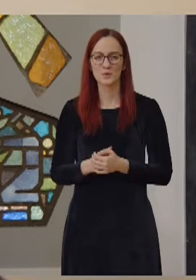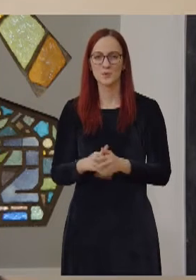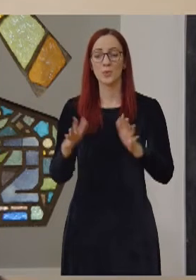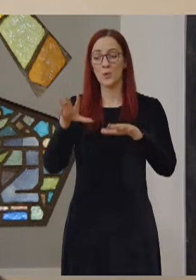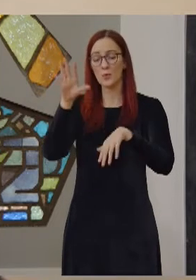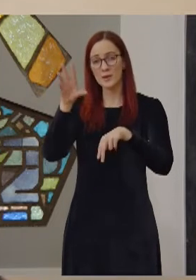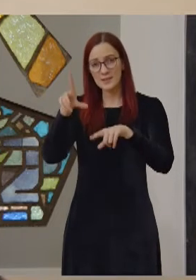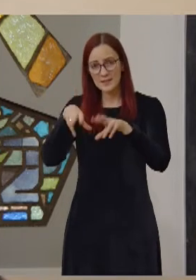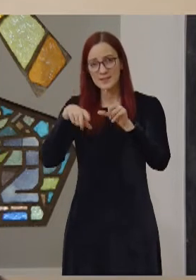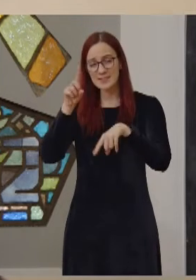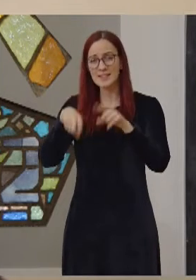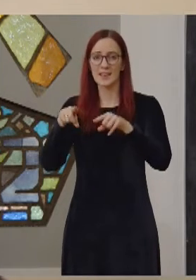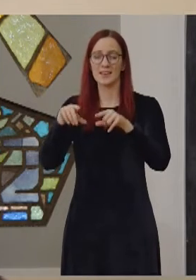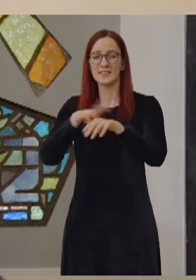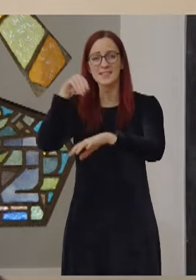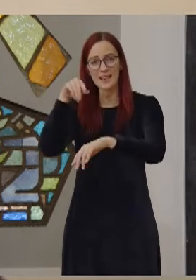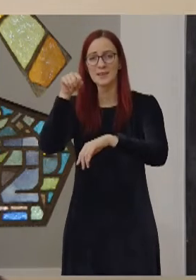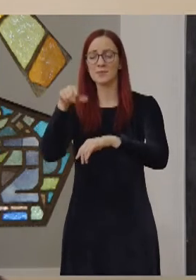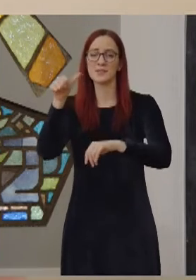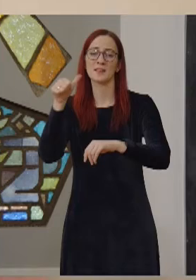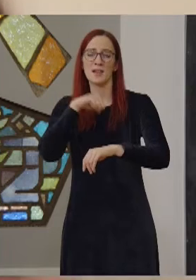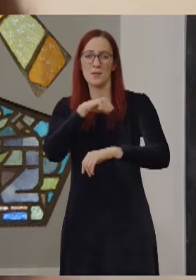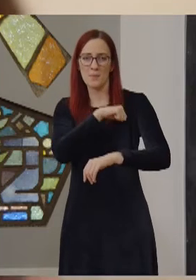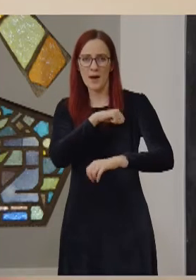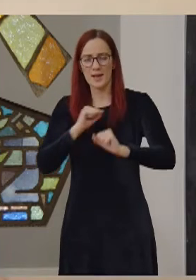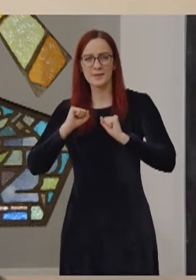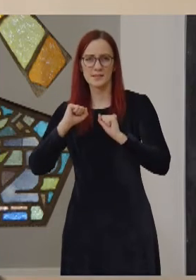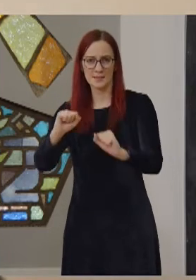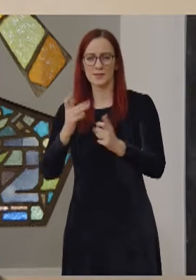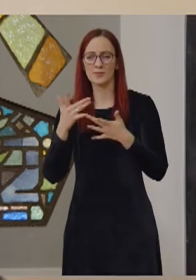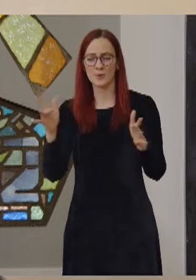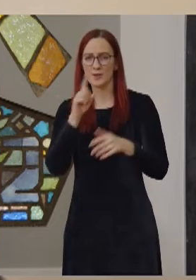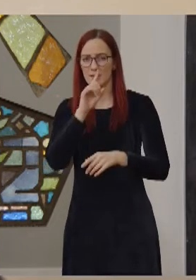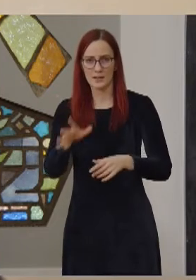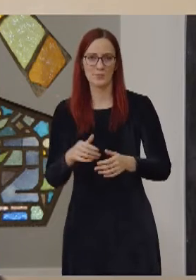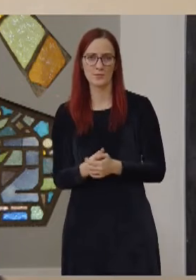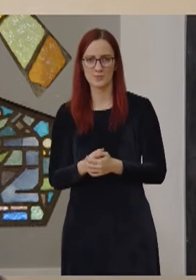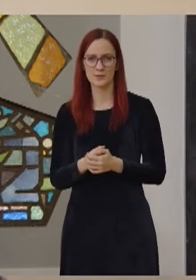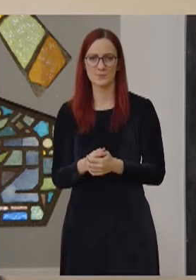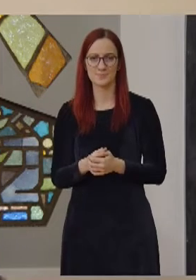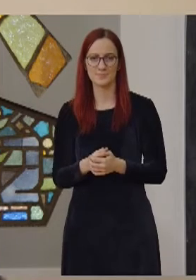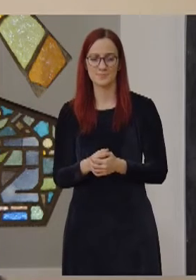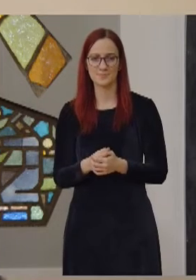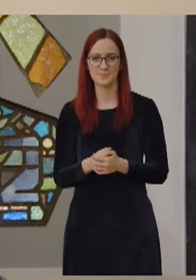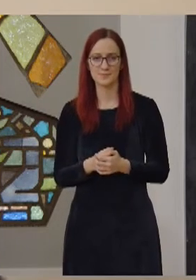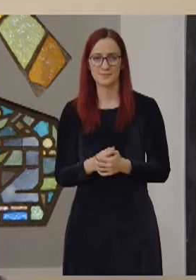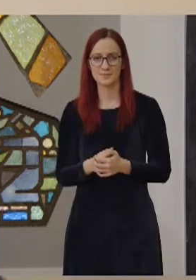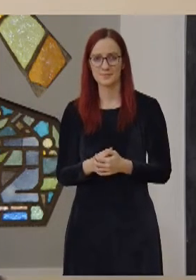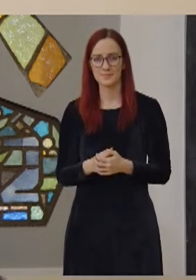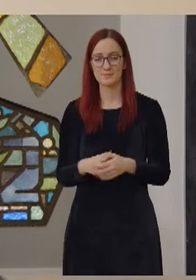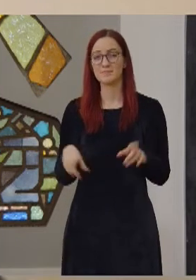we won't ratify the Istanbul Convention if the Seimas does not show the